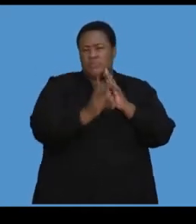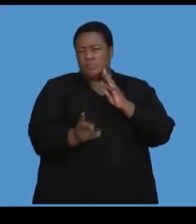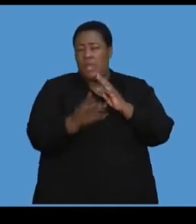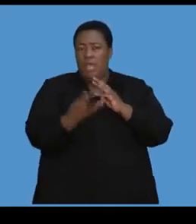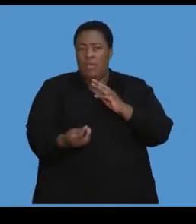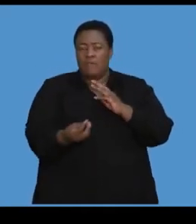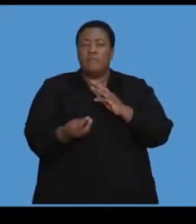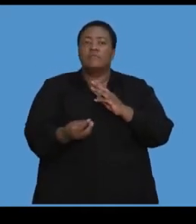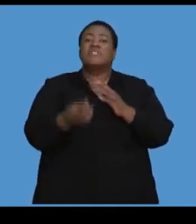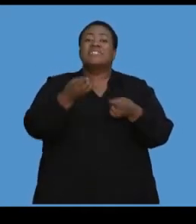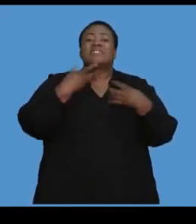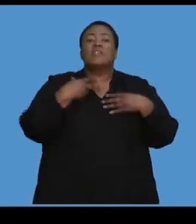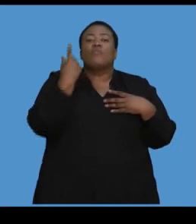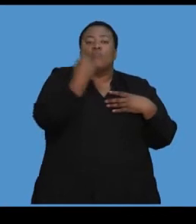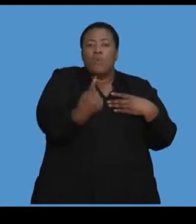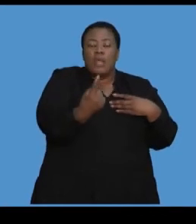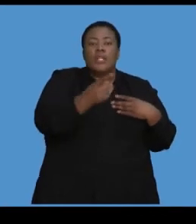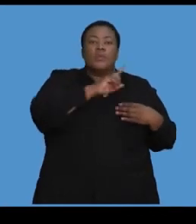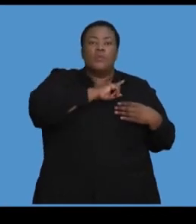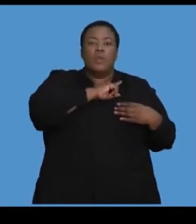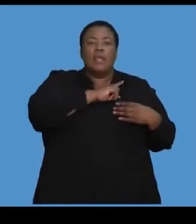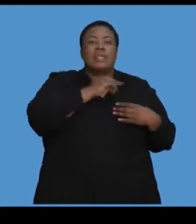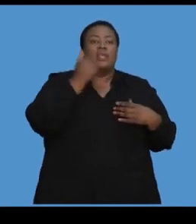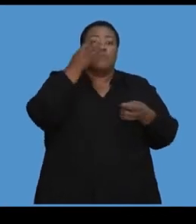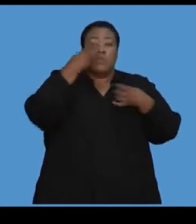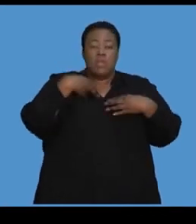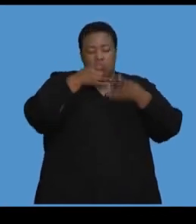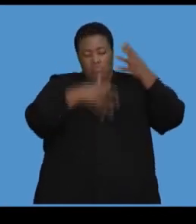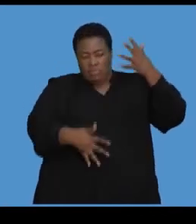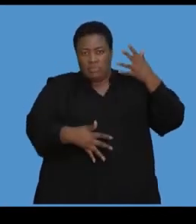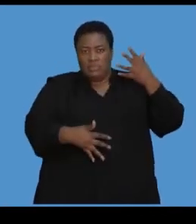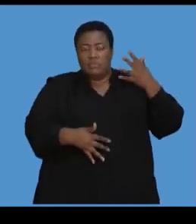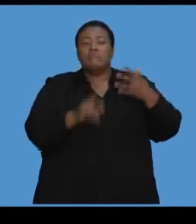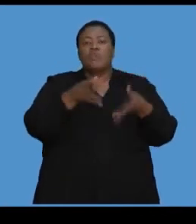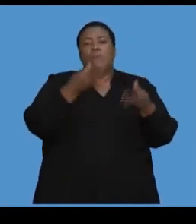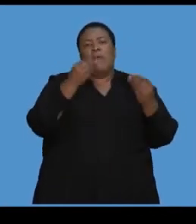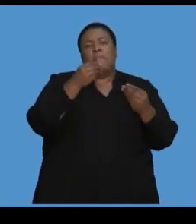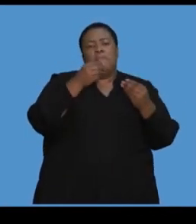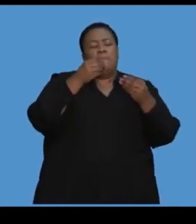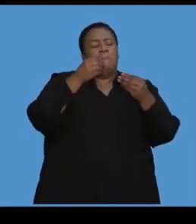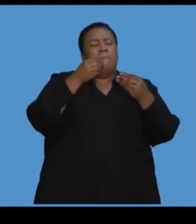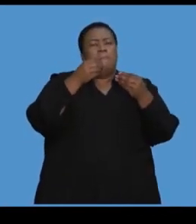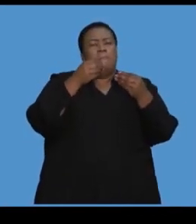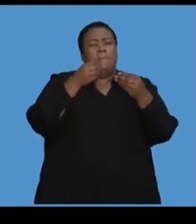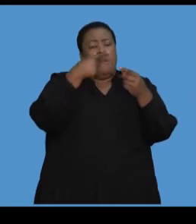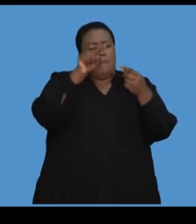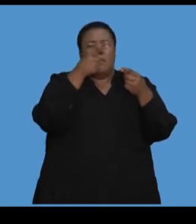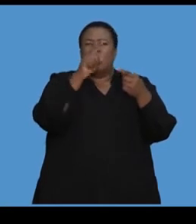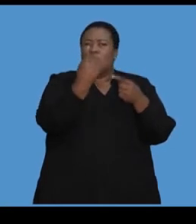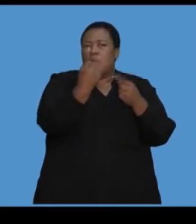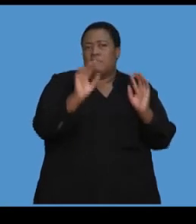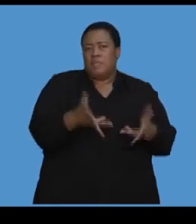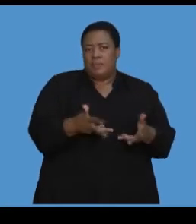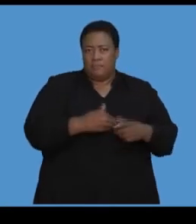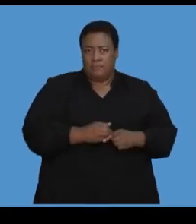please don't list more than one, as the examiner is only going to mark the one. So you'll get a mark there for listing any one of those